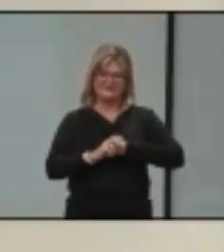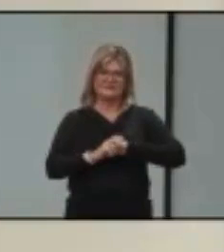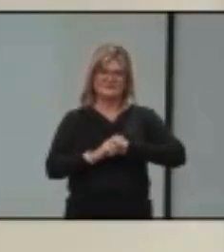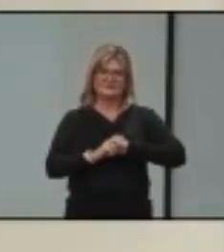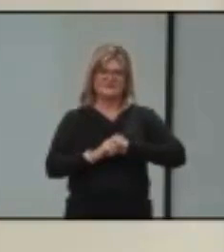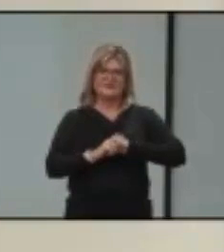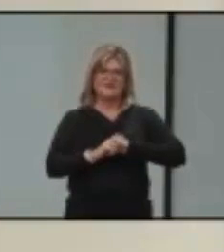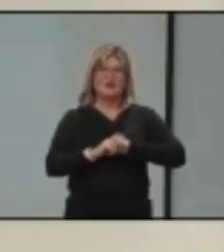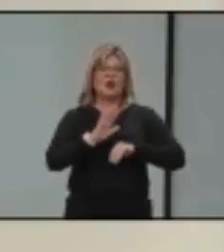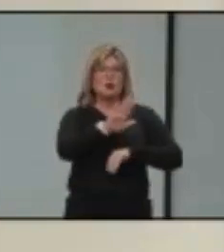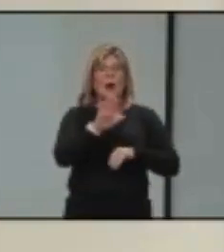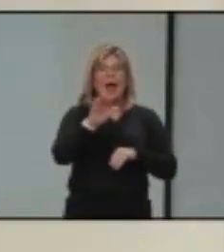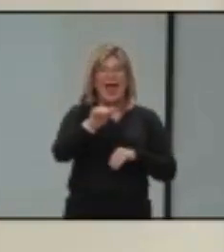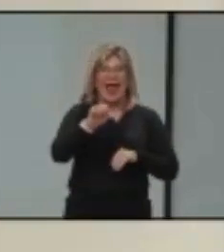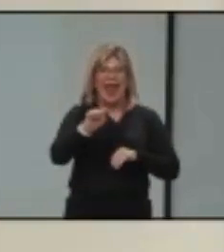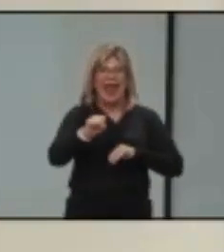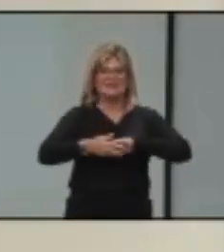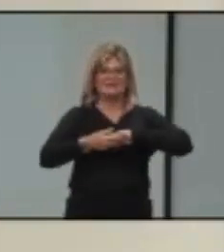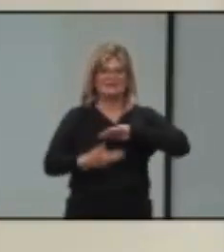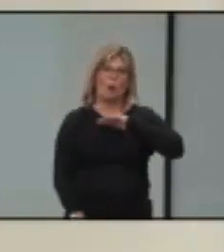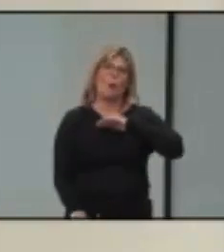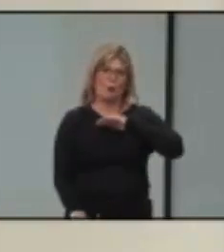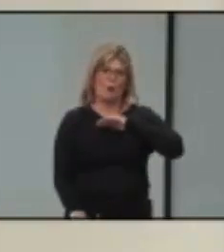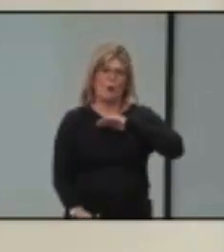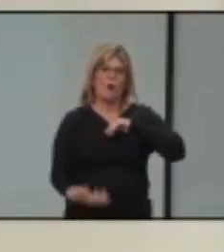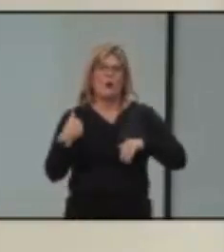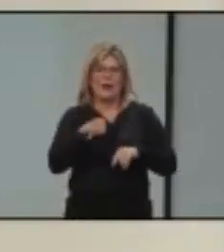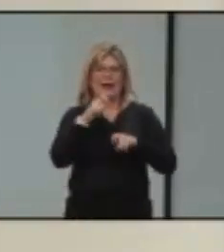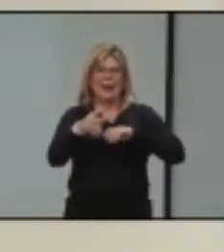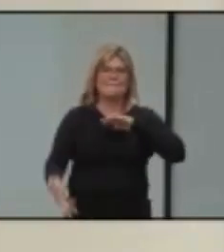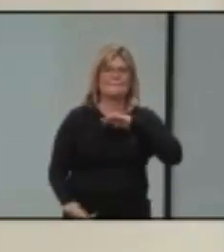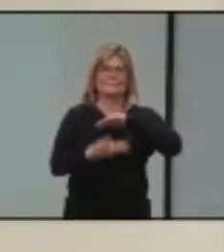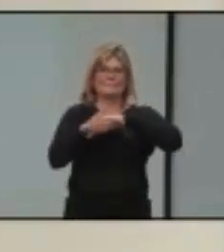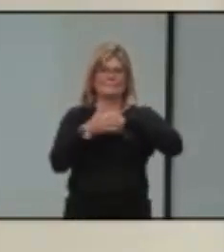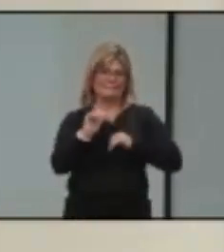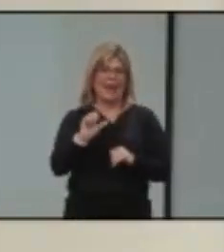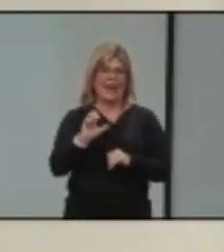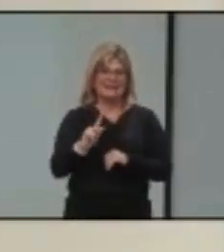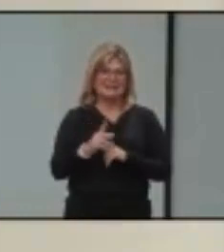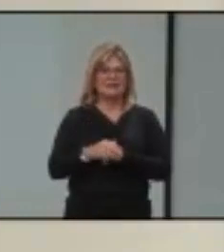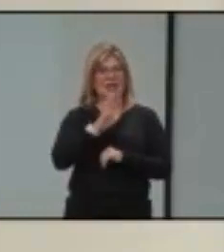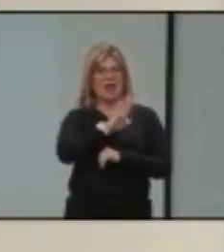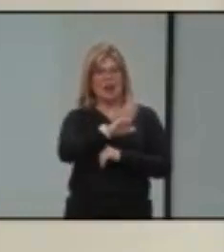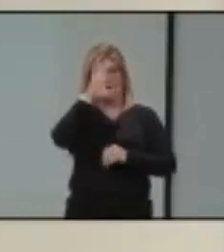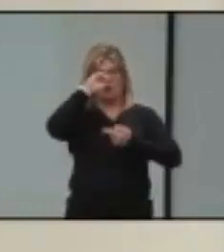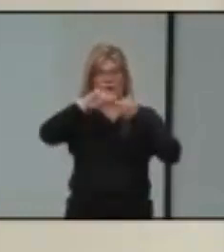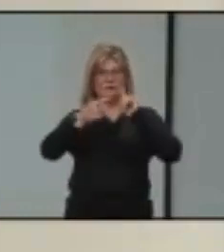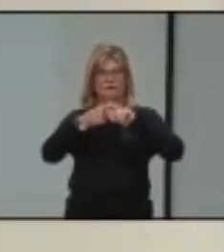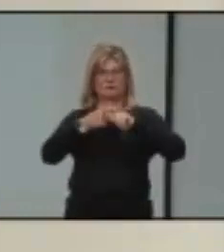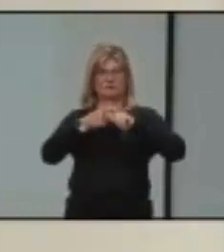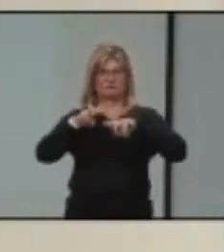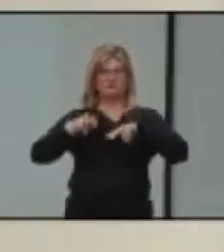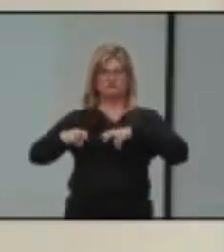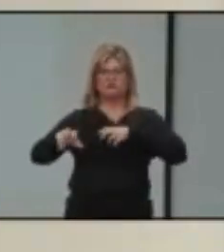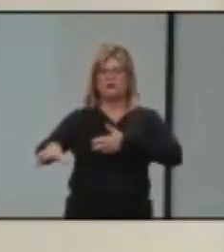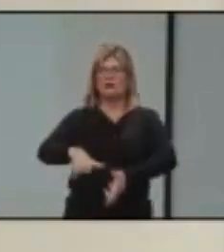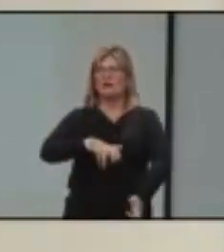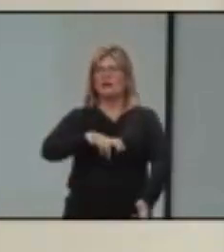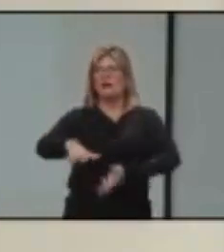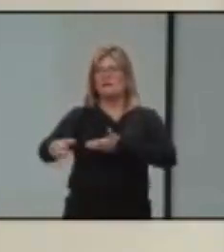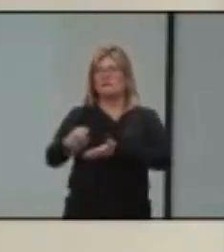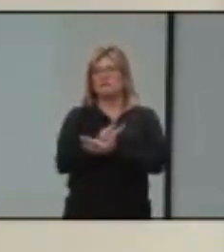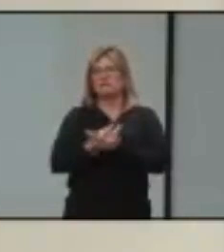your ass is falling out. We got to put it back in. And her boyfriend just starts